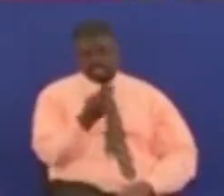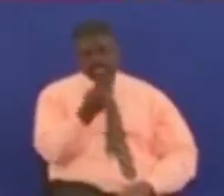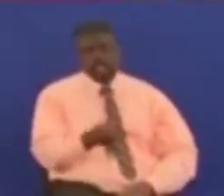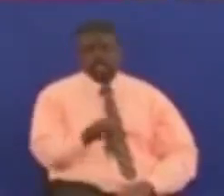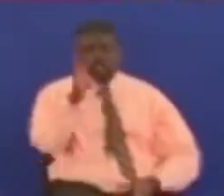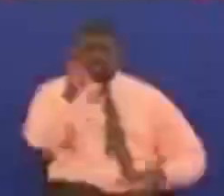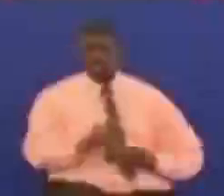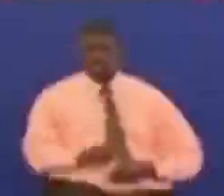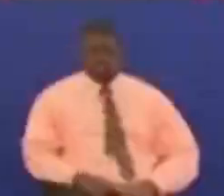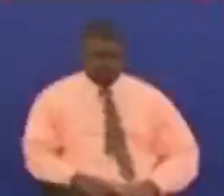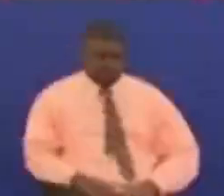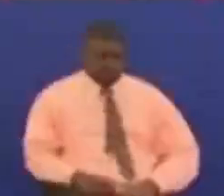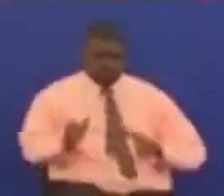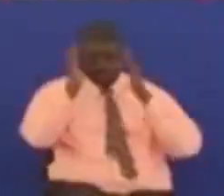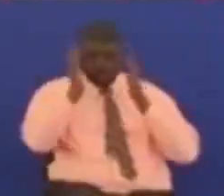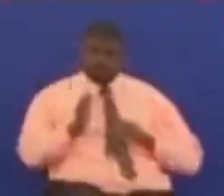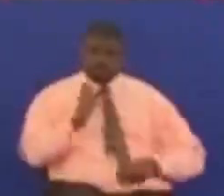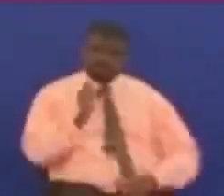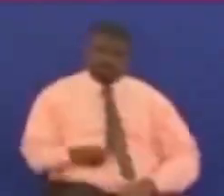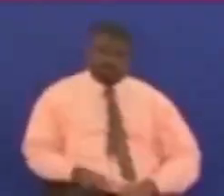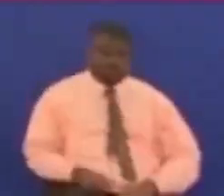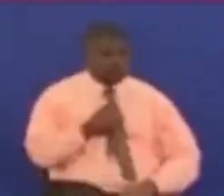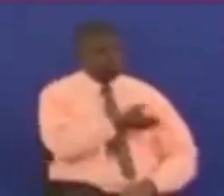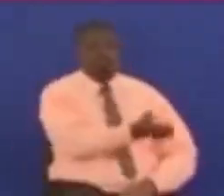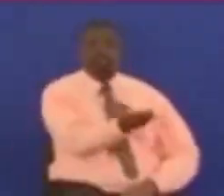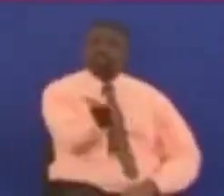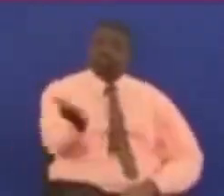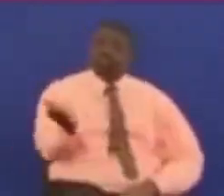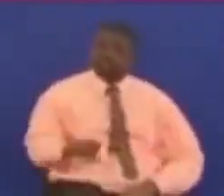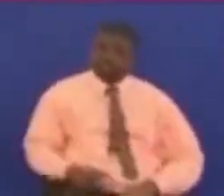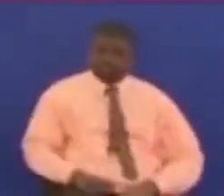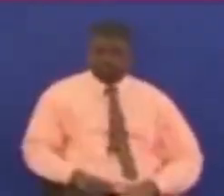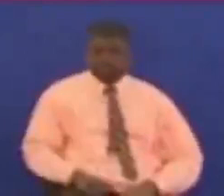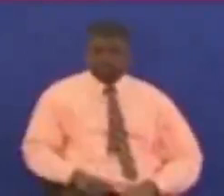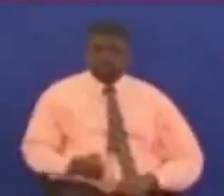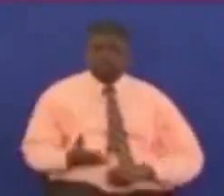you. Honorable Speaker, distinguished members of Parliament, I'm before you.